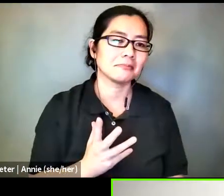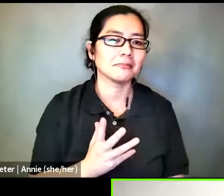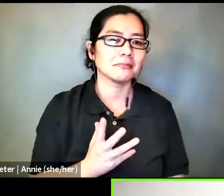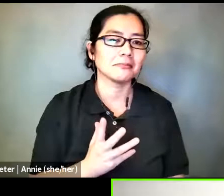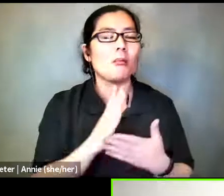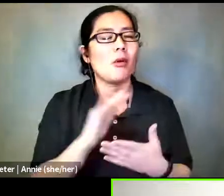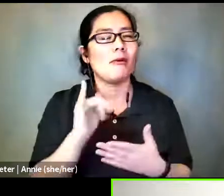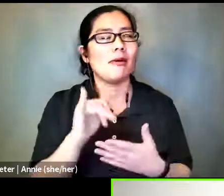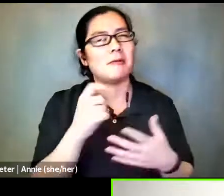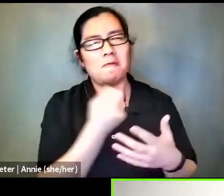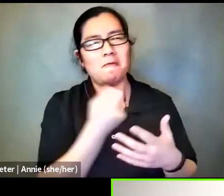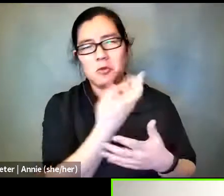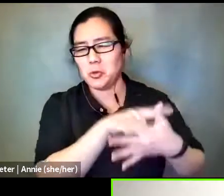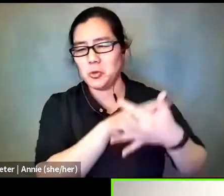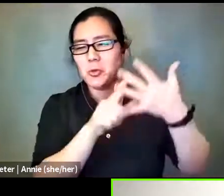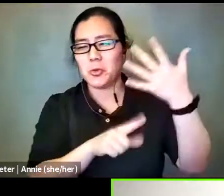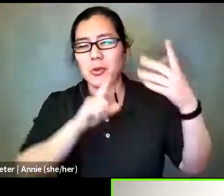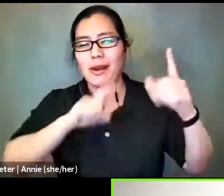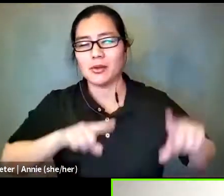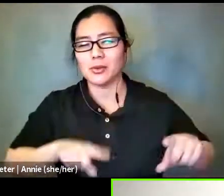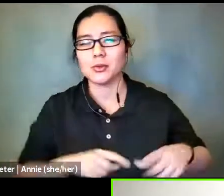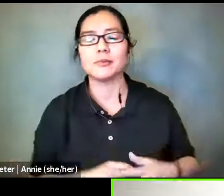is